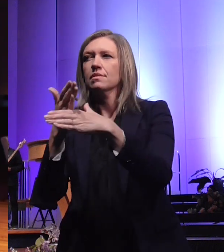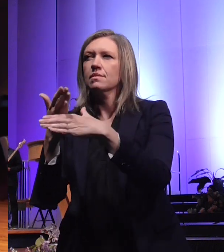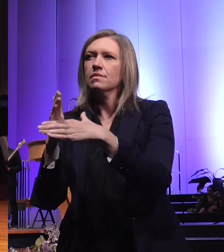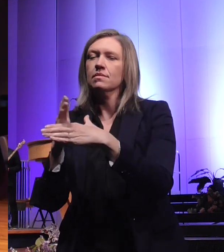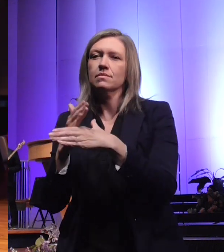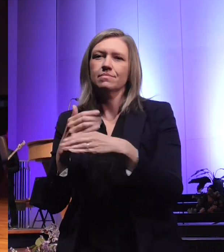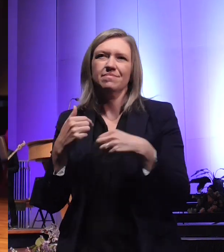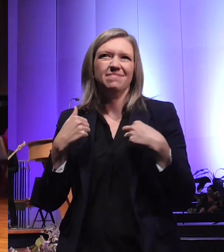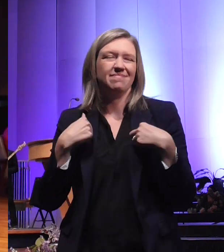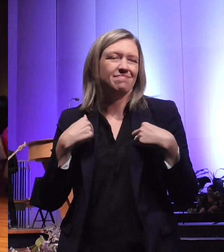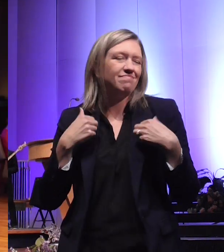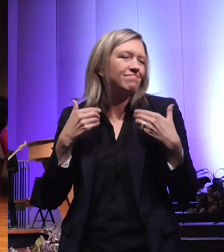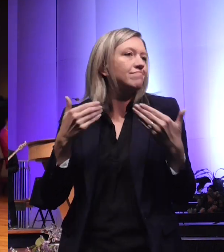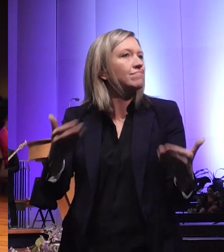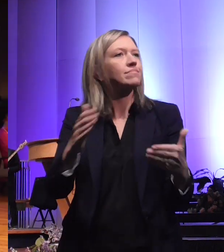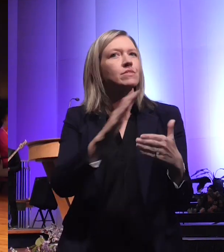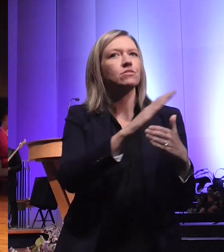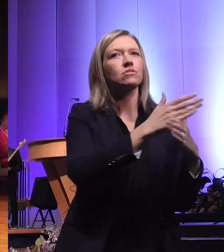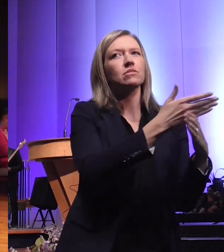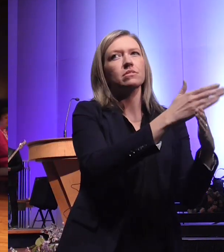share, I will